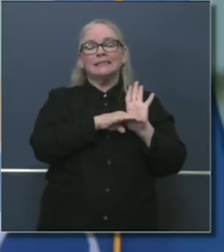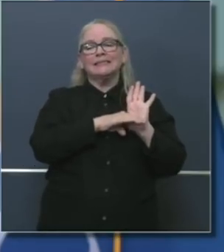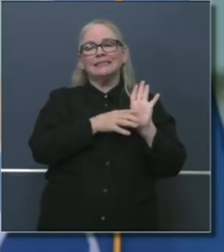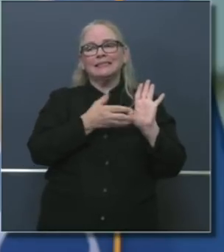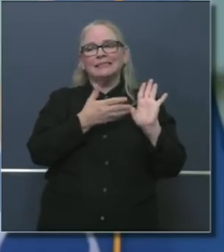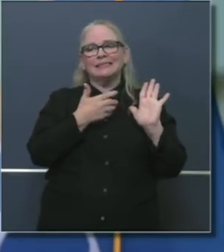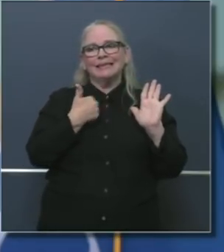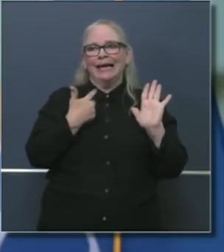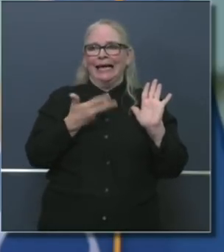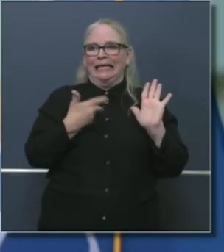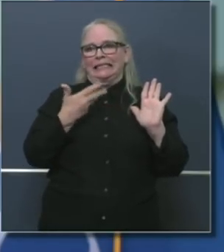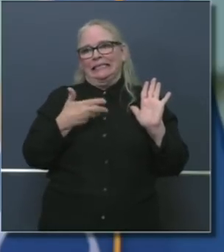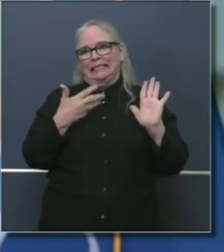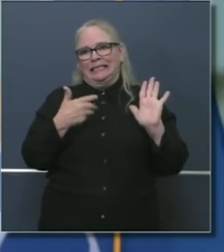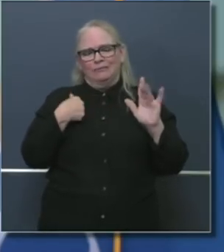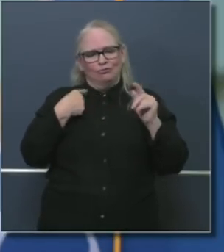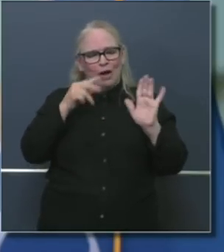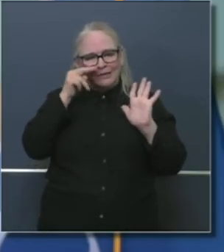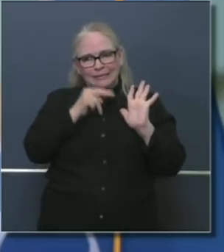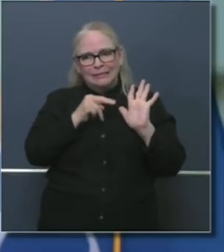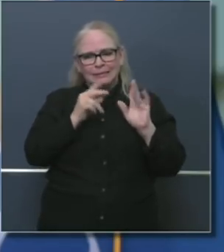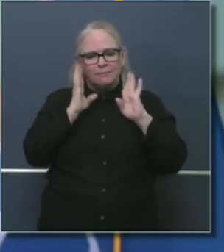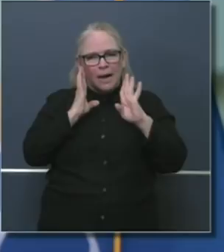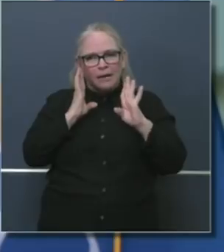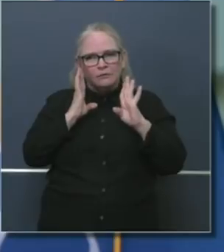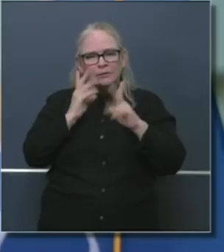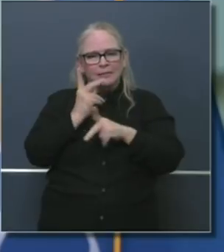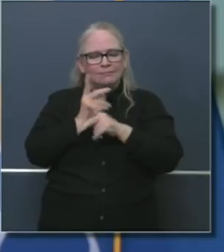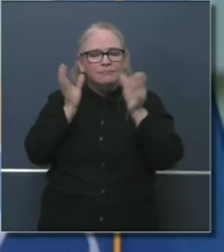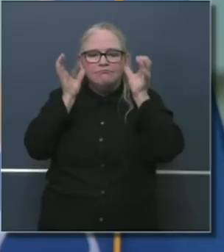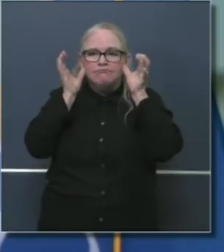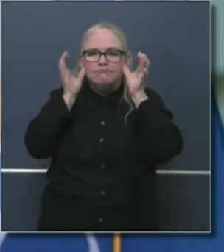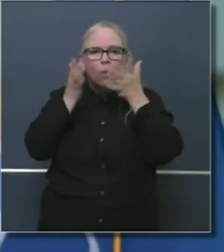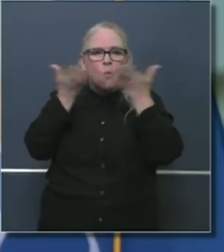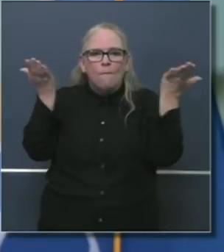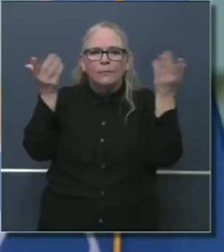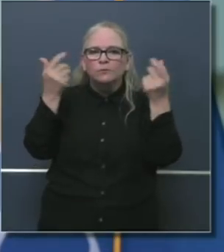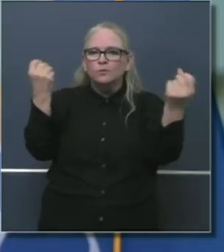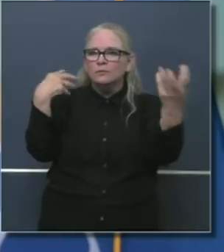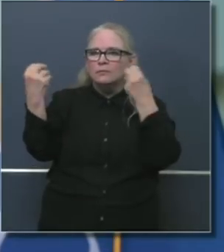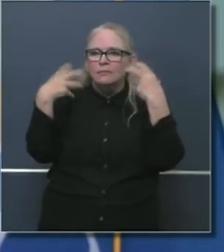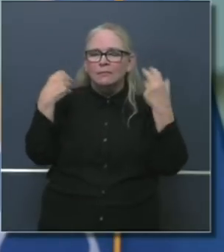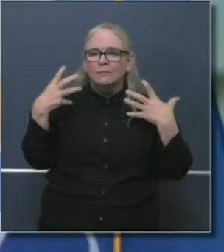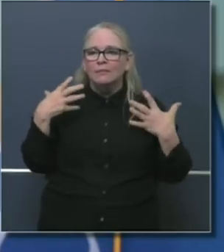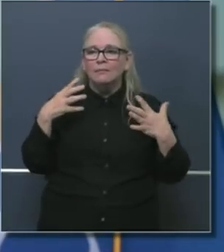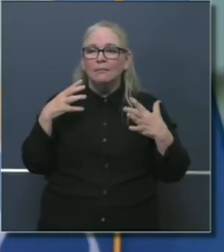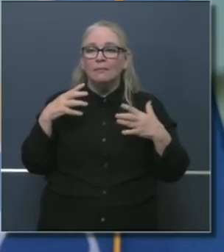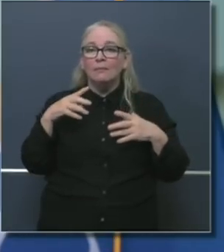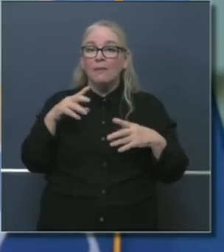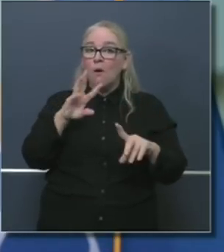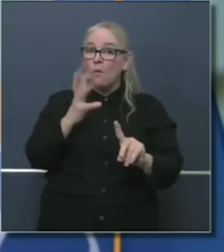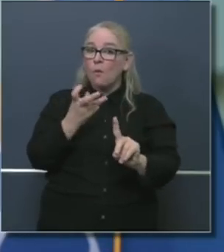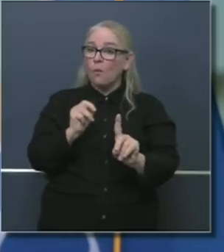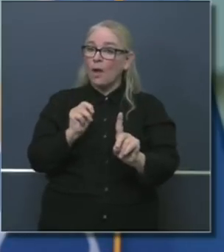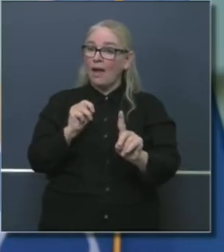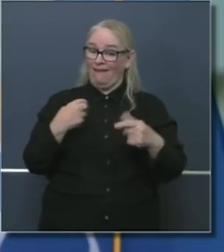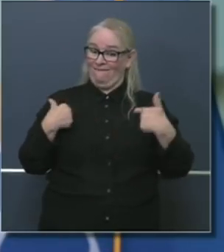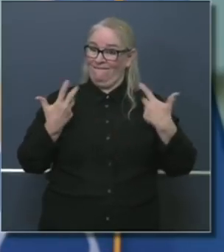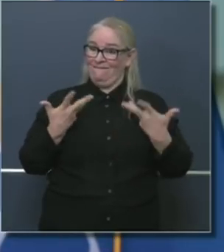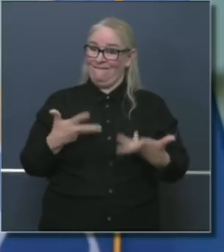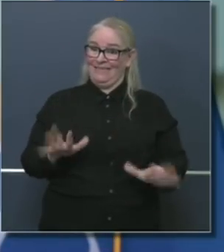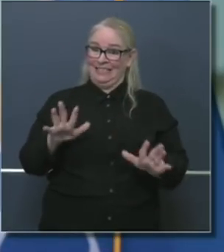wide open in this sense. We are now, if and when we move through phase 2,